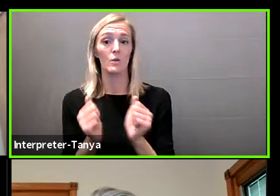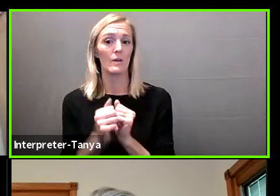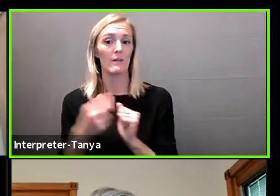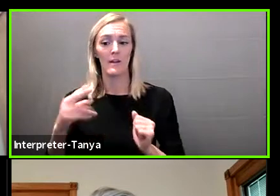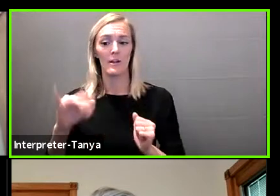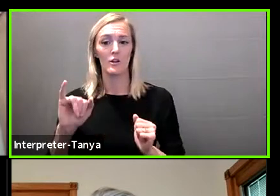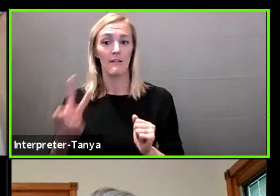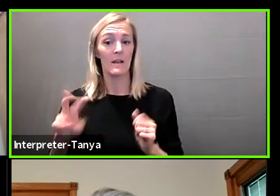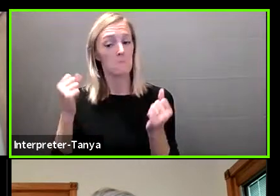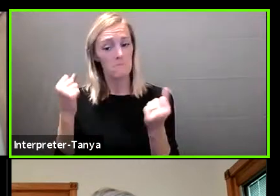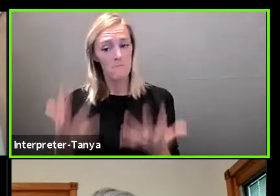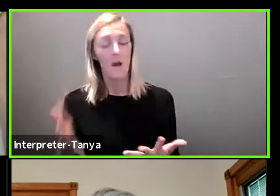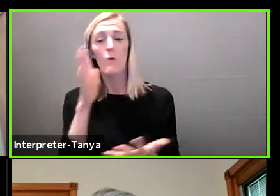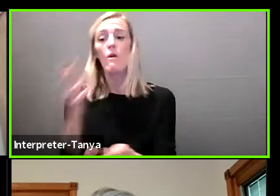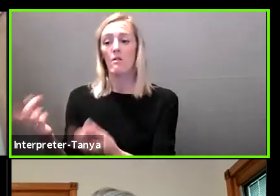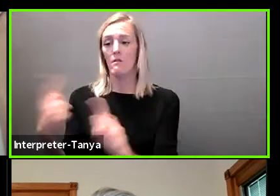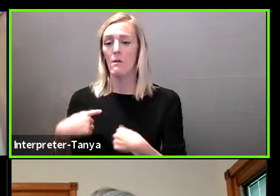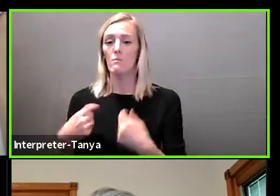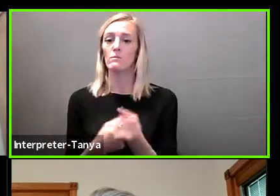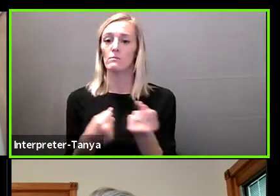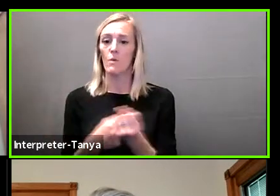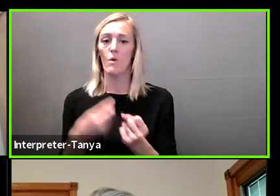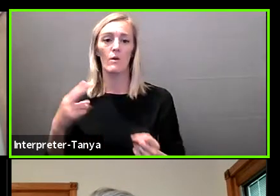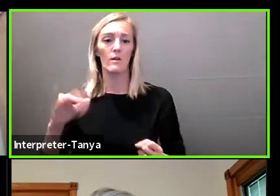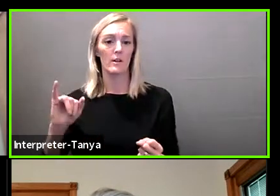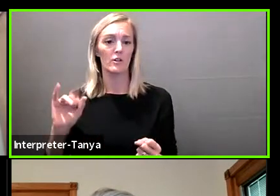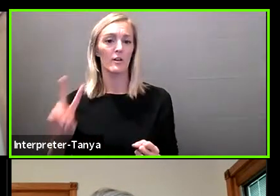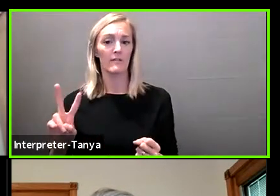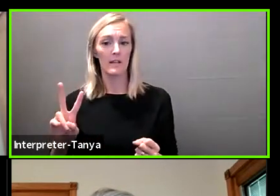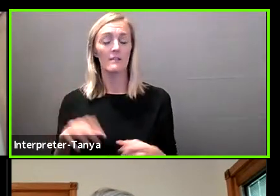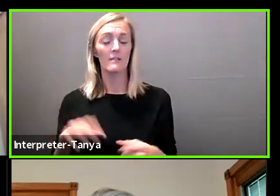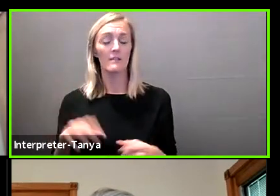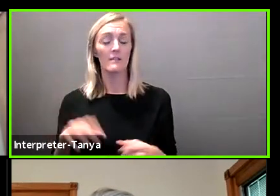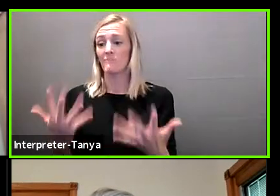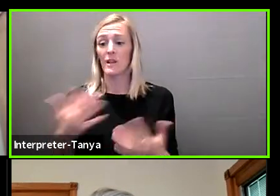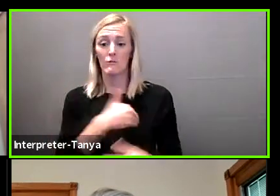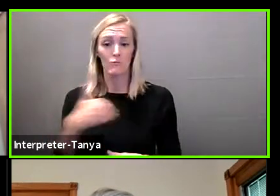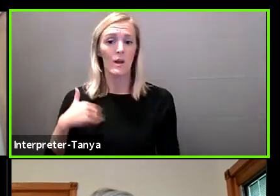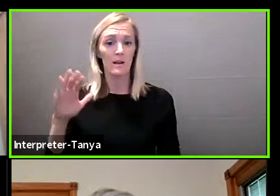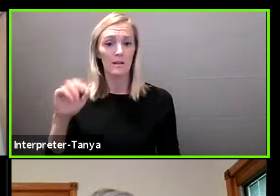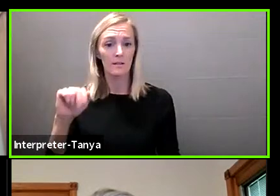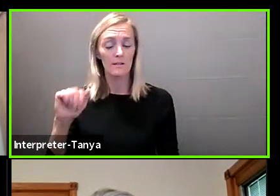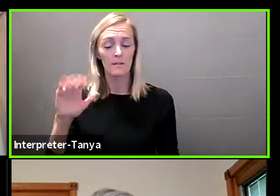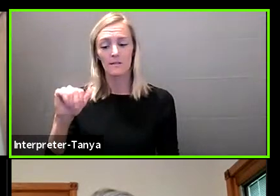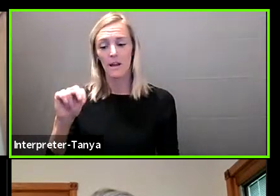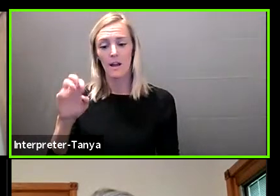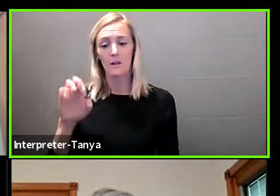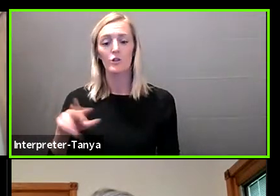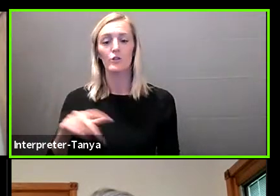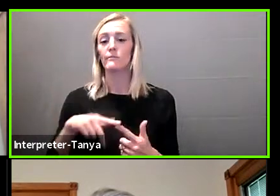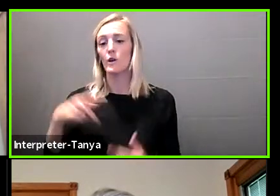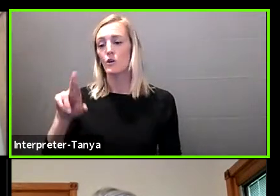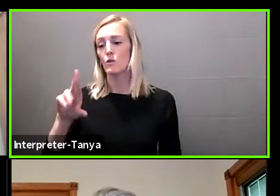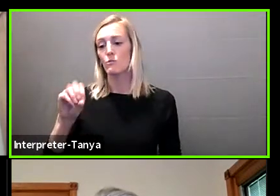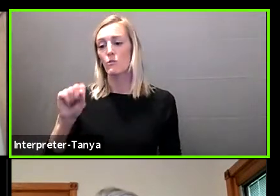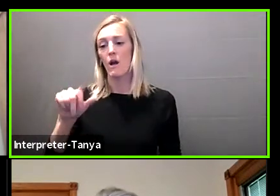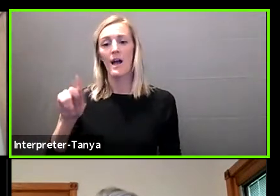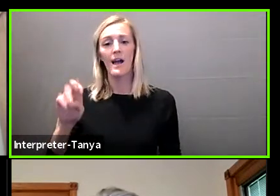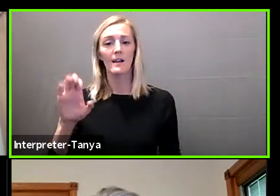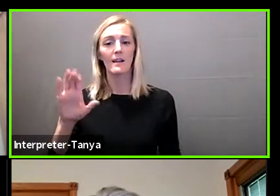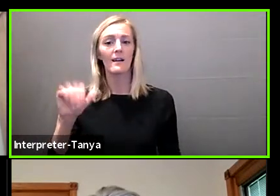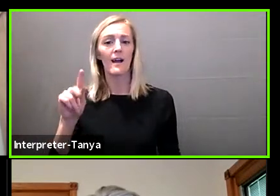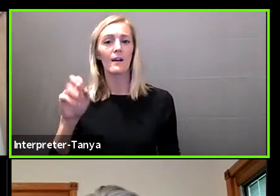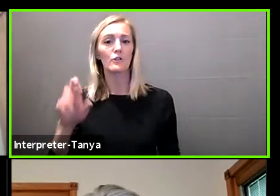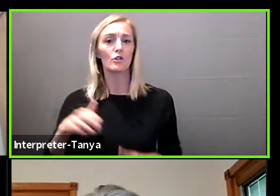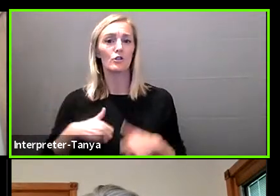several that will come here to support HIV. We've got several that are breast cancer, prostate cancer survivors. They are very vocal, but where are they